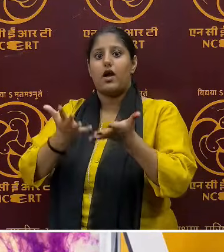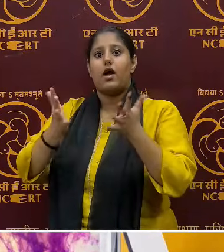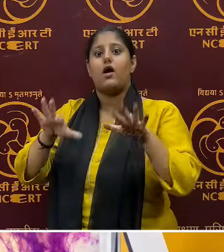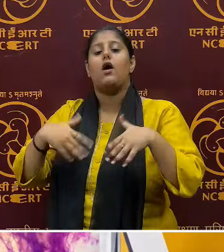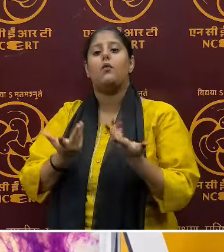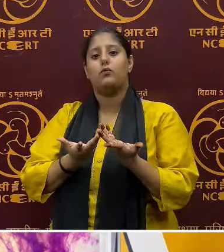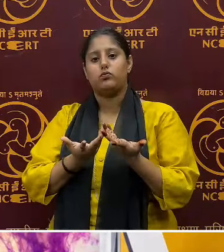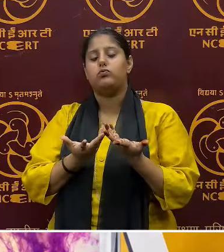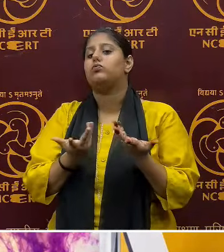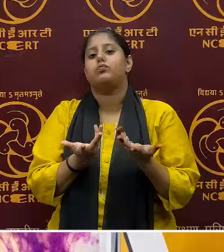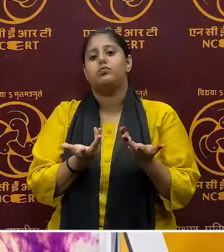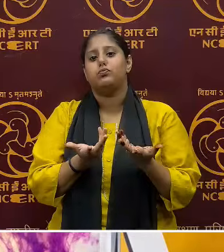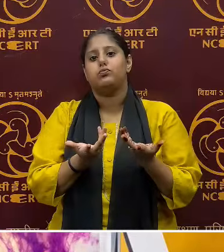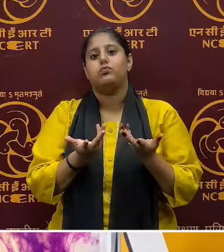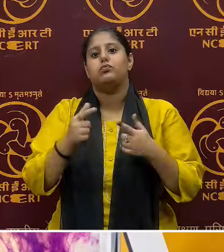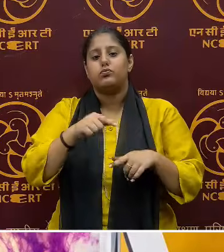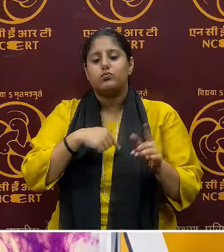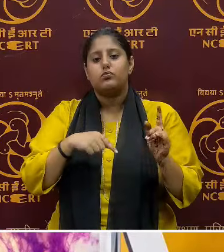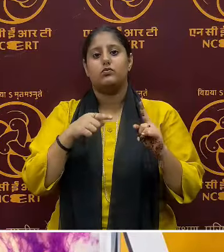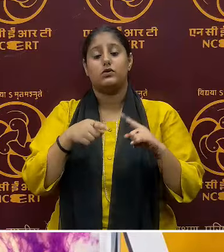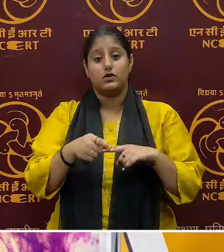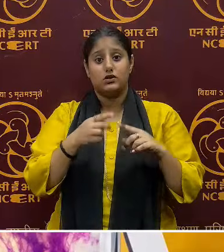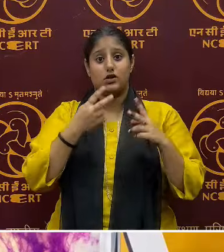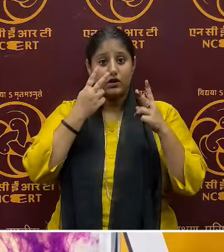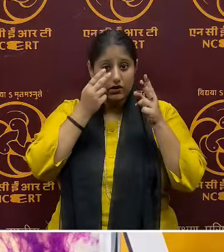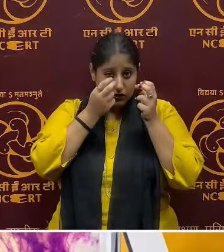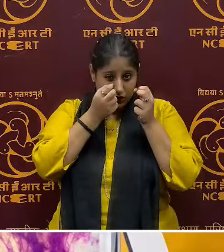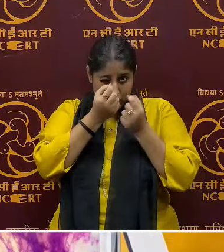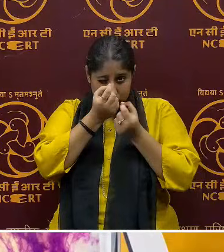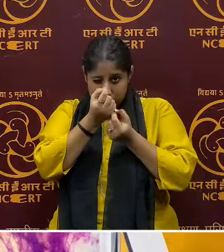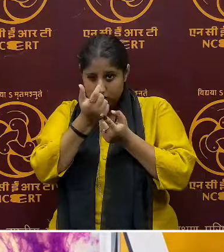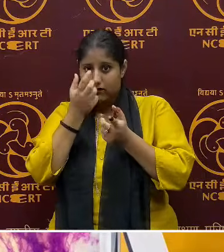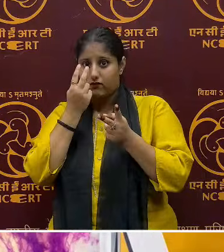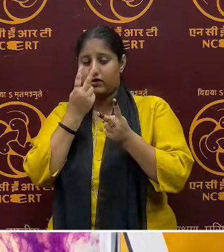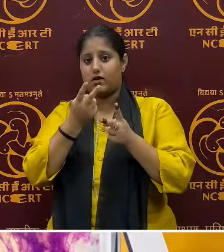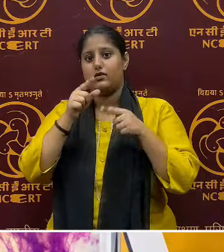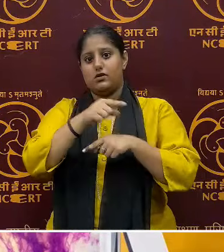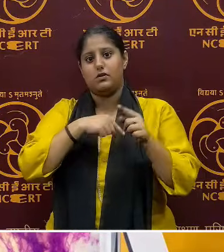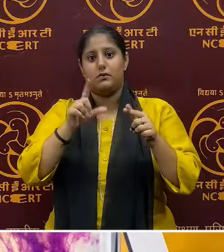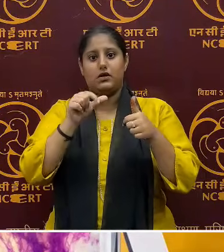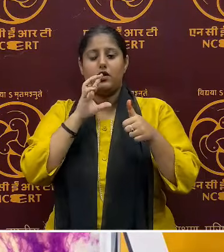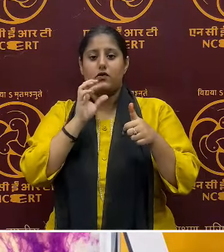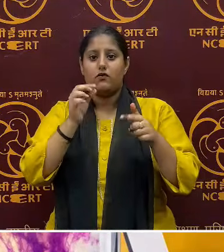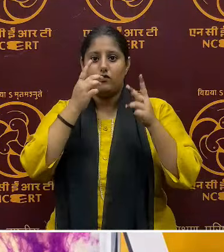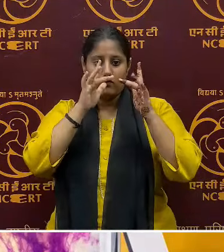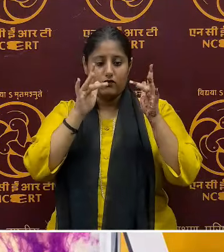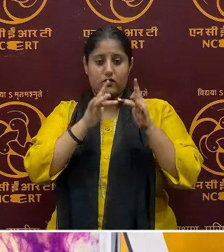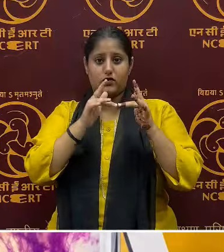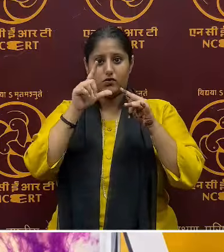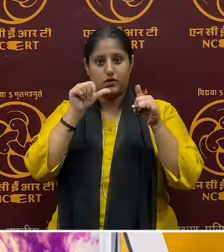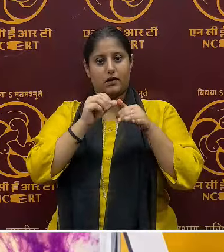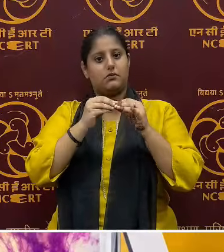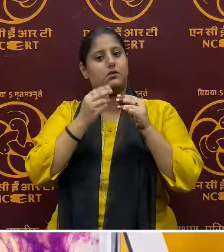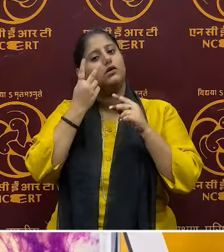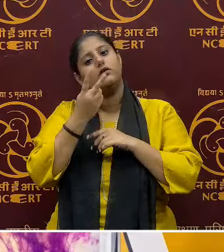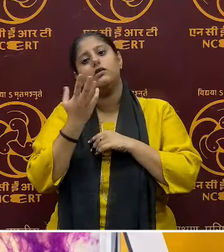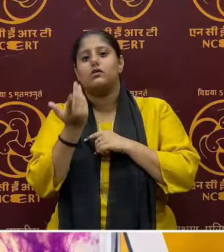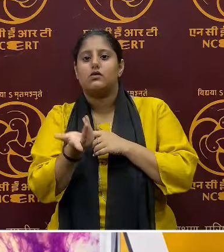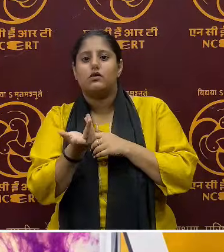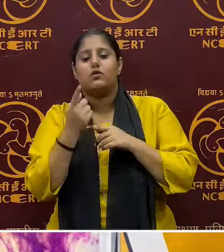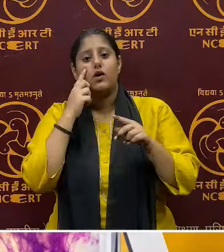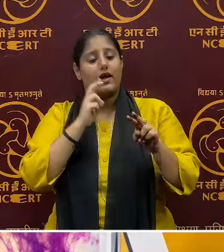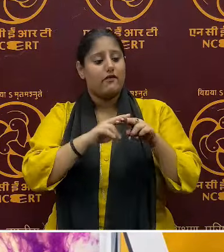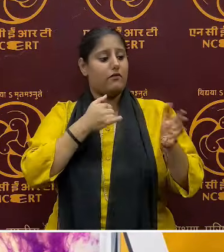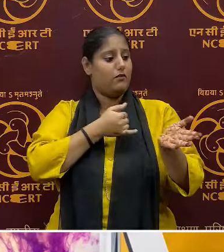can which you cannot see through the naked eye. That's right. That you can see through the virtual lab. labs. Also, when we talk about the rural